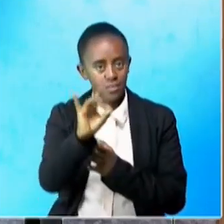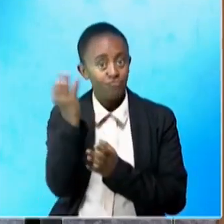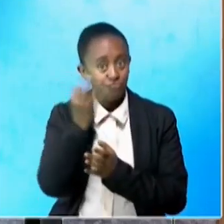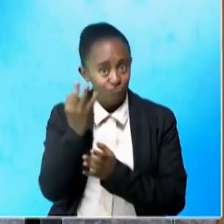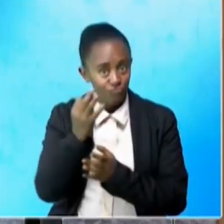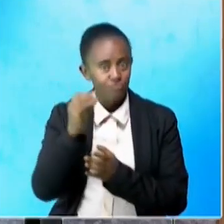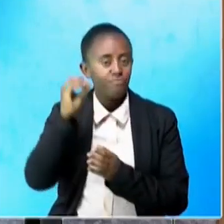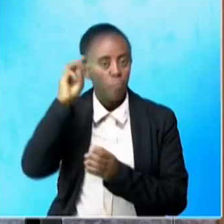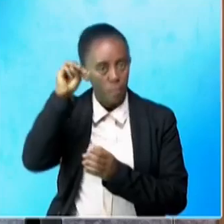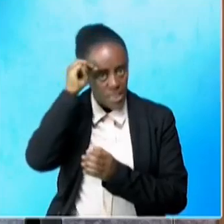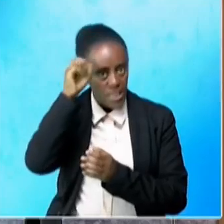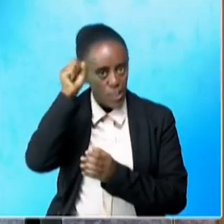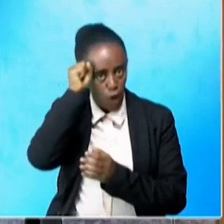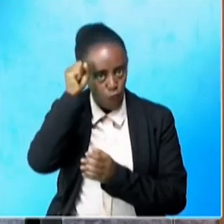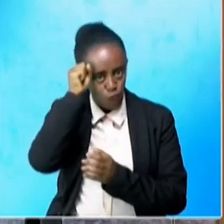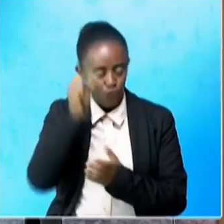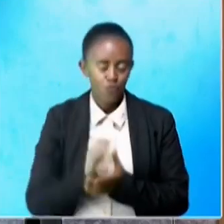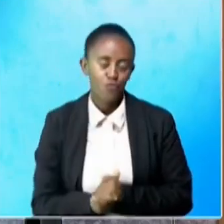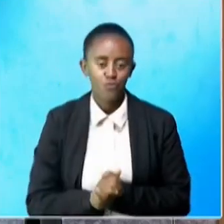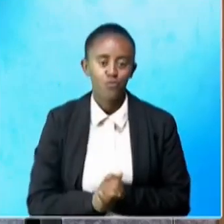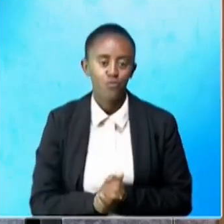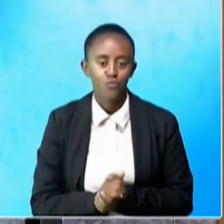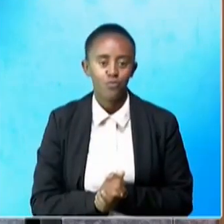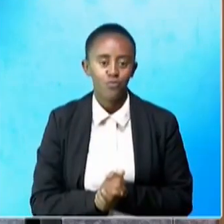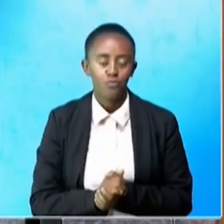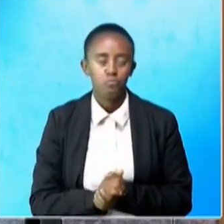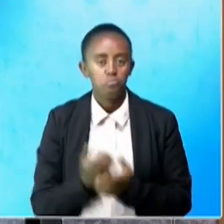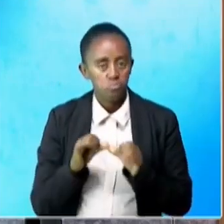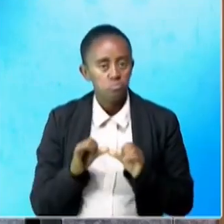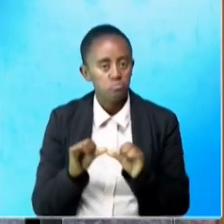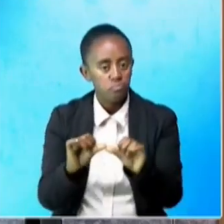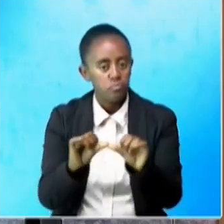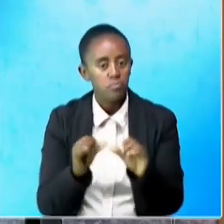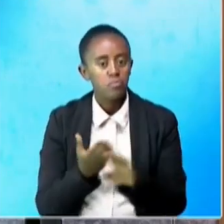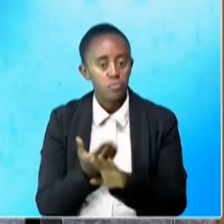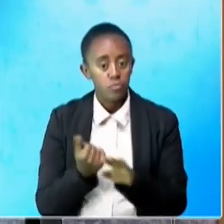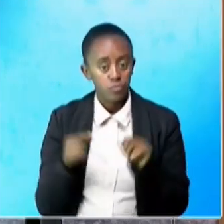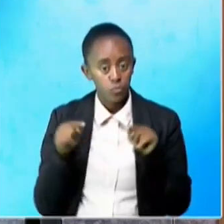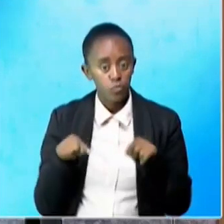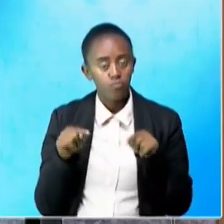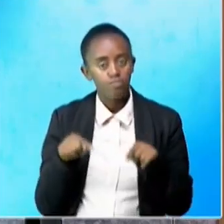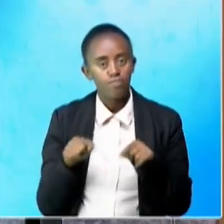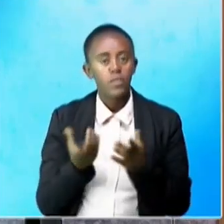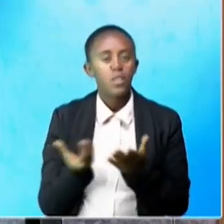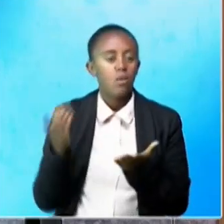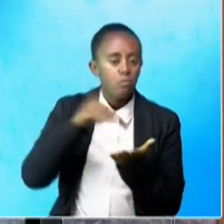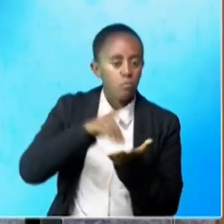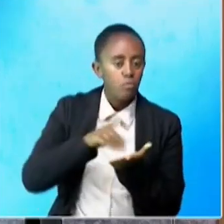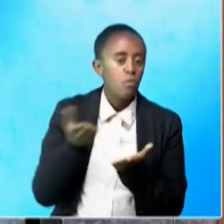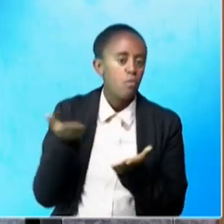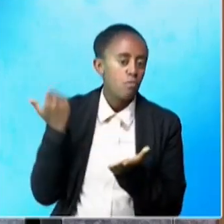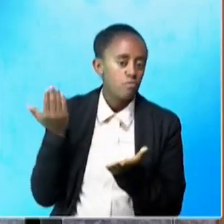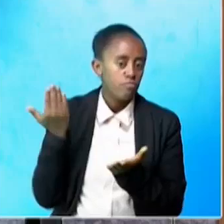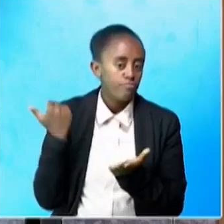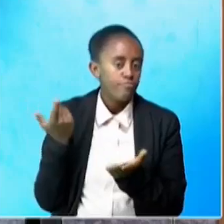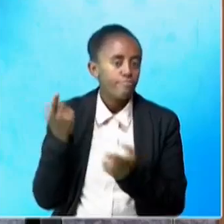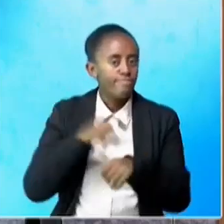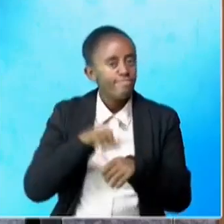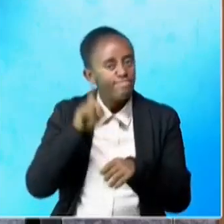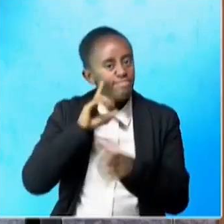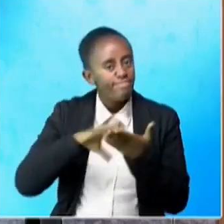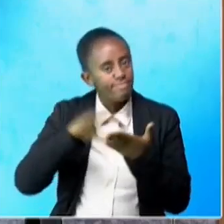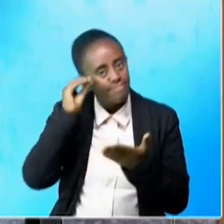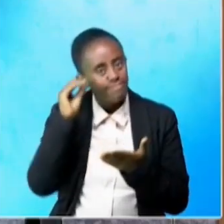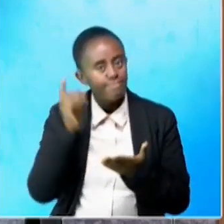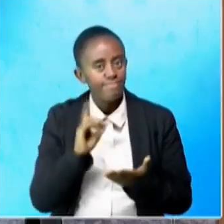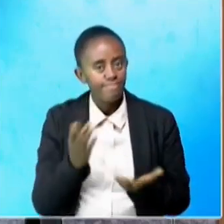Mr. Saifo. Before I proceed to today's lesson topic, I would like to revise you what we learned last time,